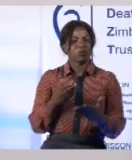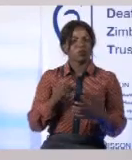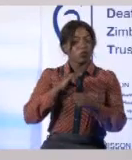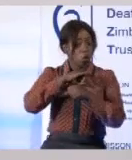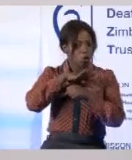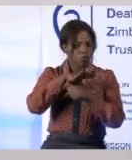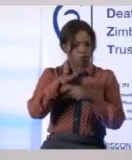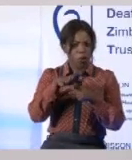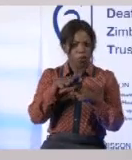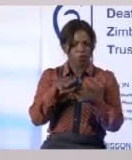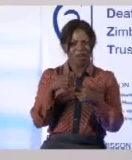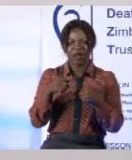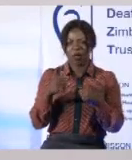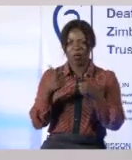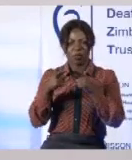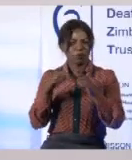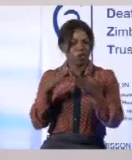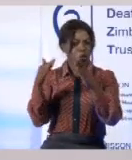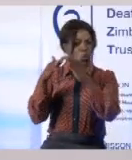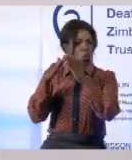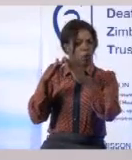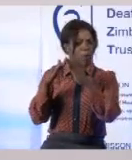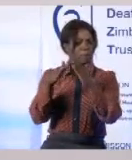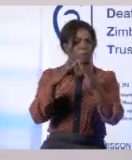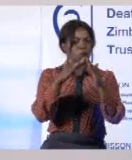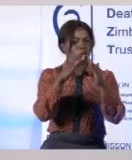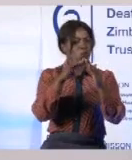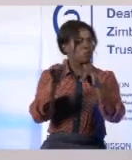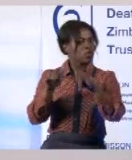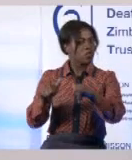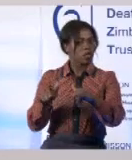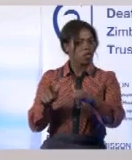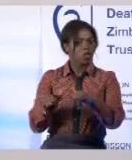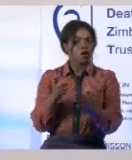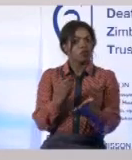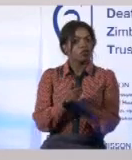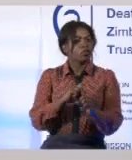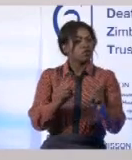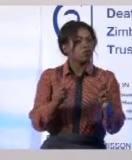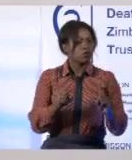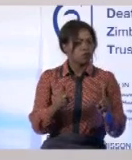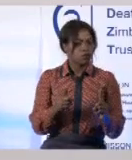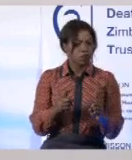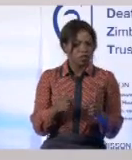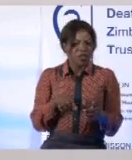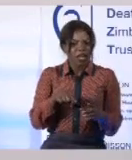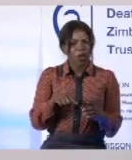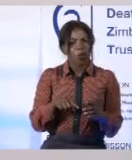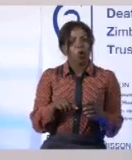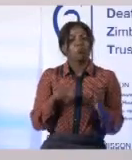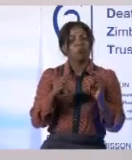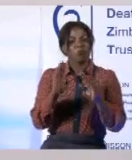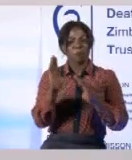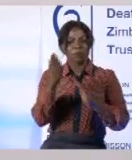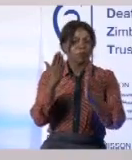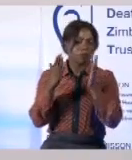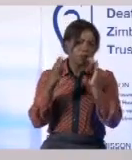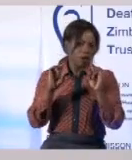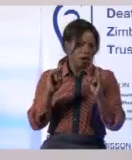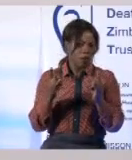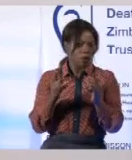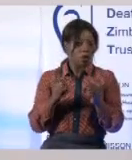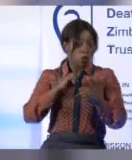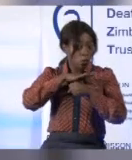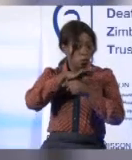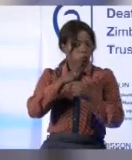went for the lockdown, you had different ways of doing work. Mm. What are the challenges that you faced since the onset of the